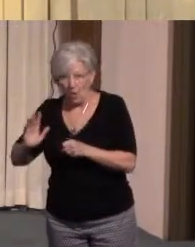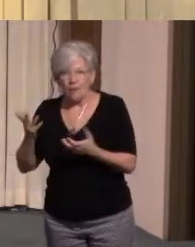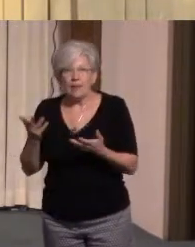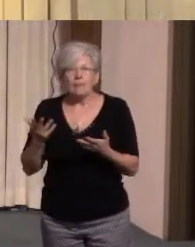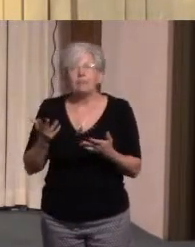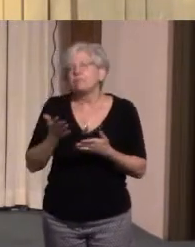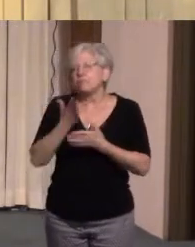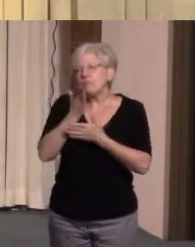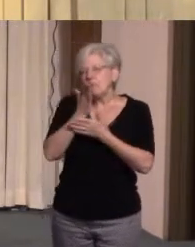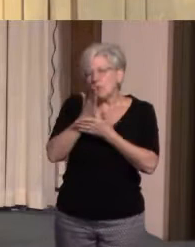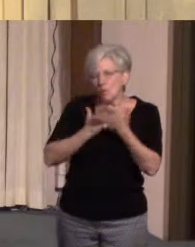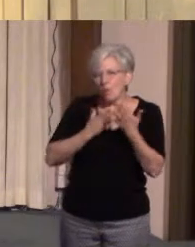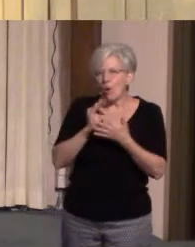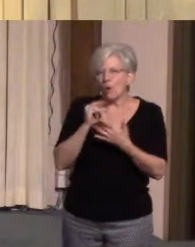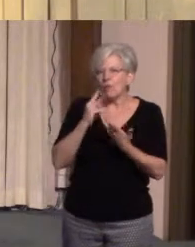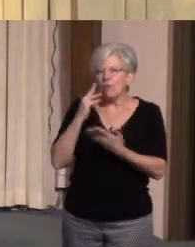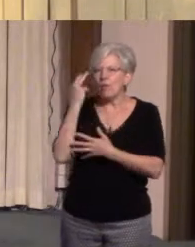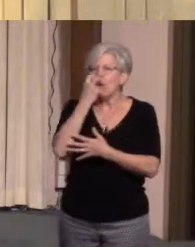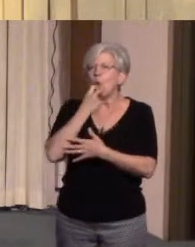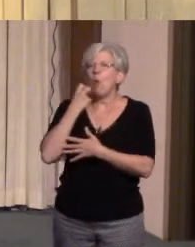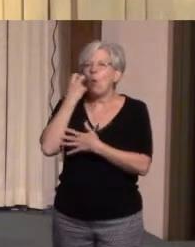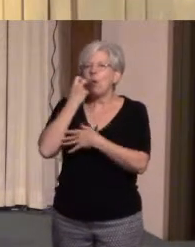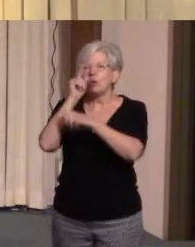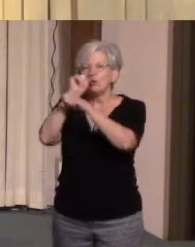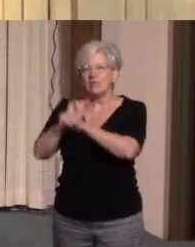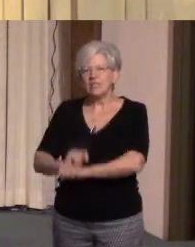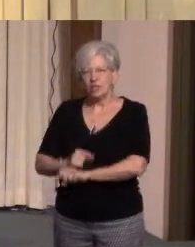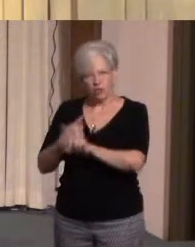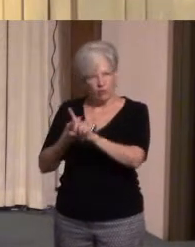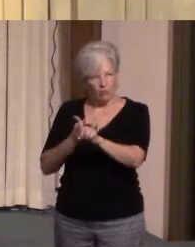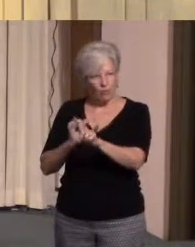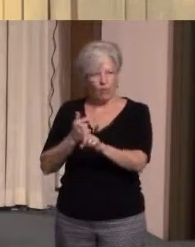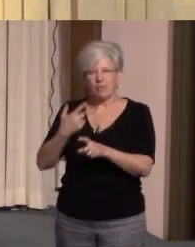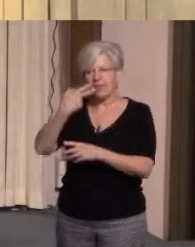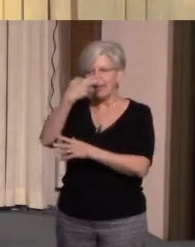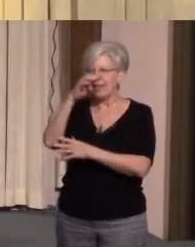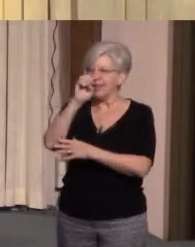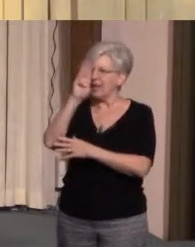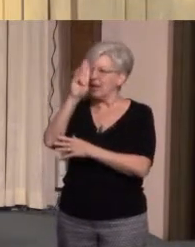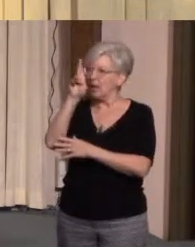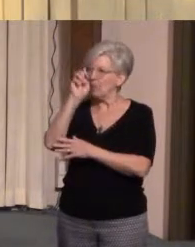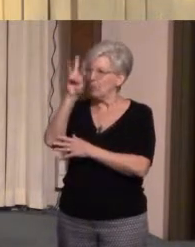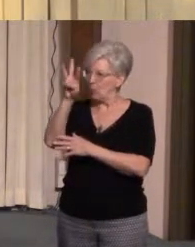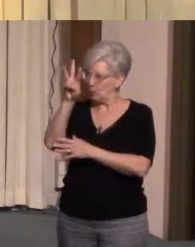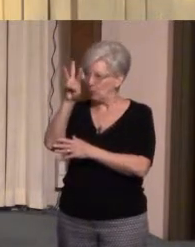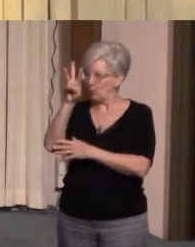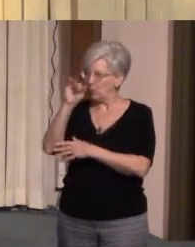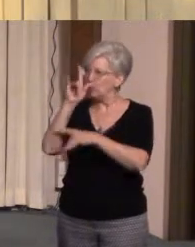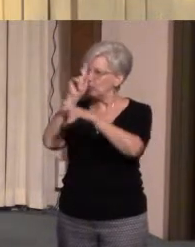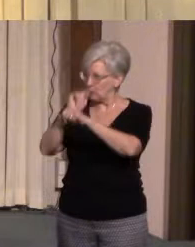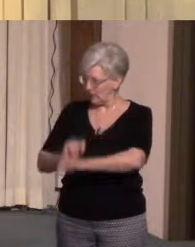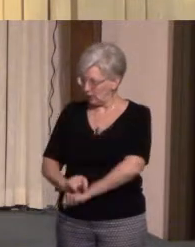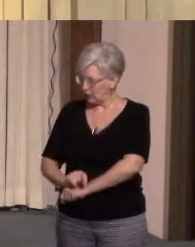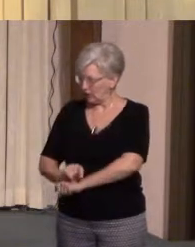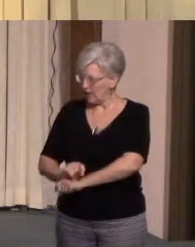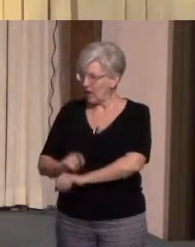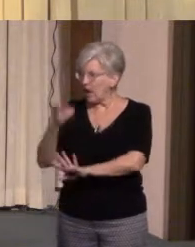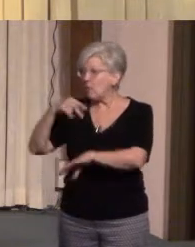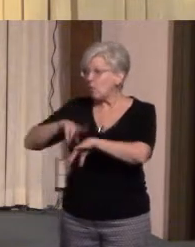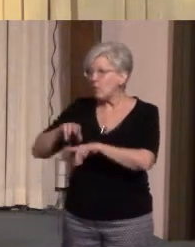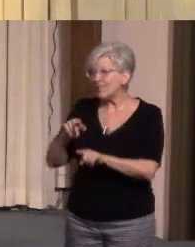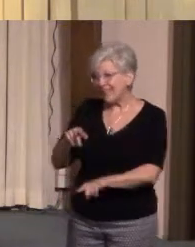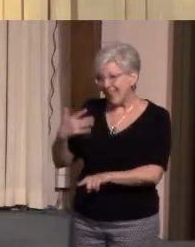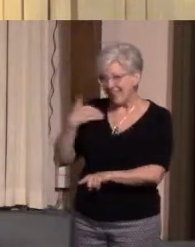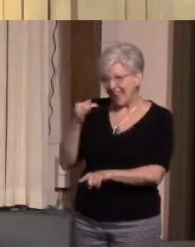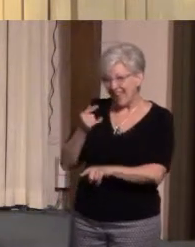2,700-ish years ago, somewhere in there. It's part of the oral tradition that came out of the Hebrew